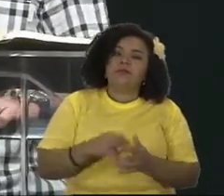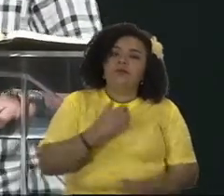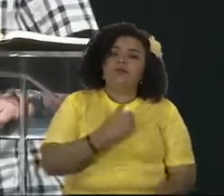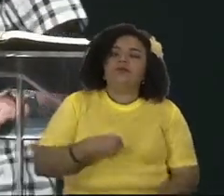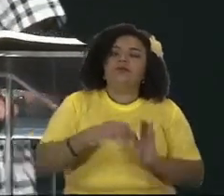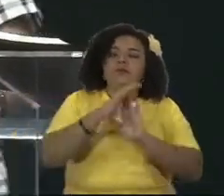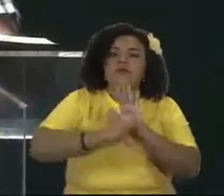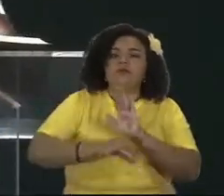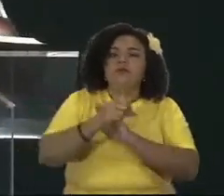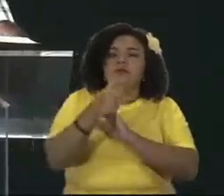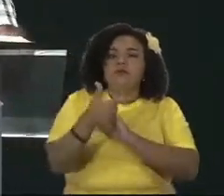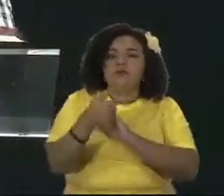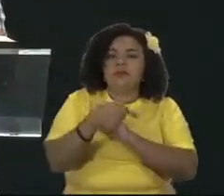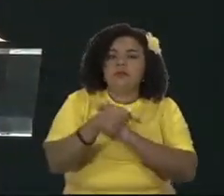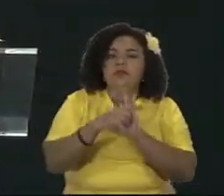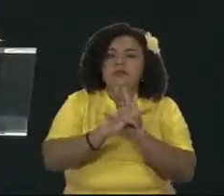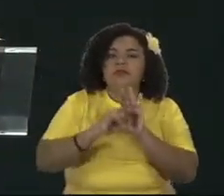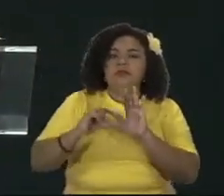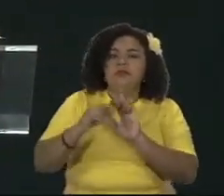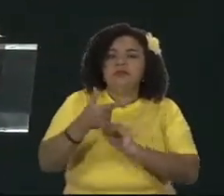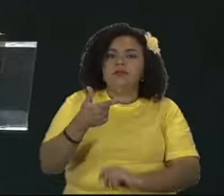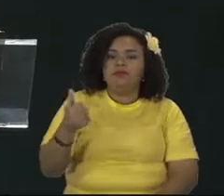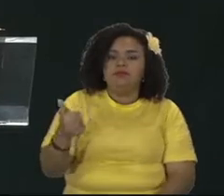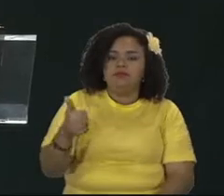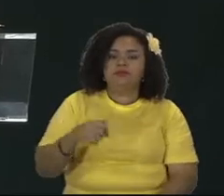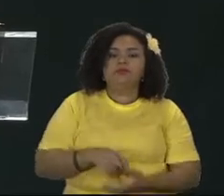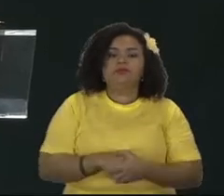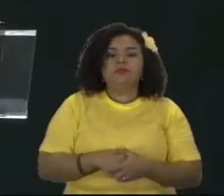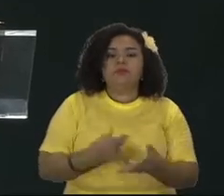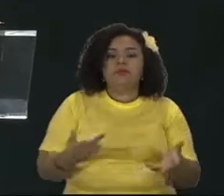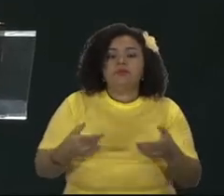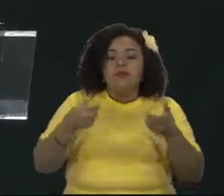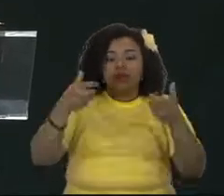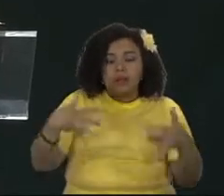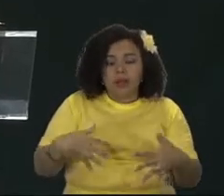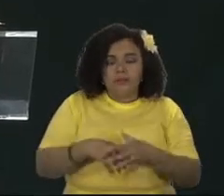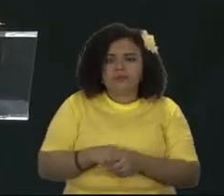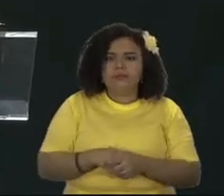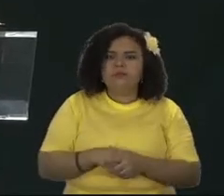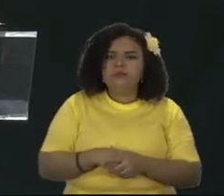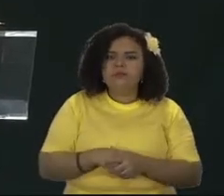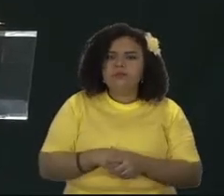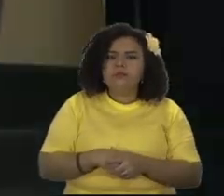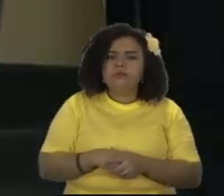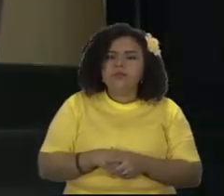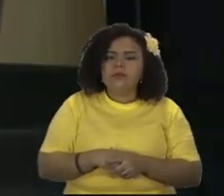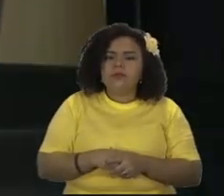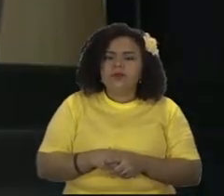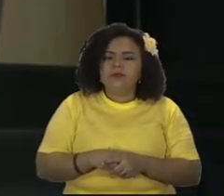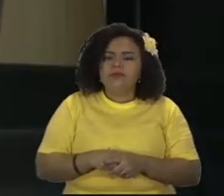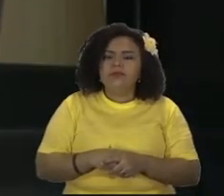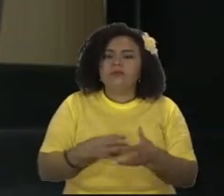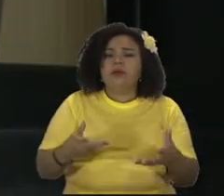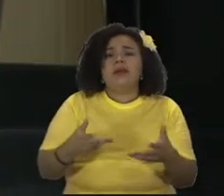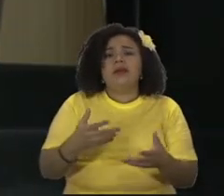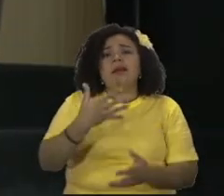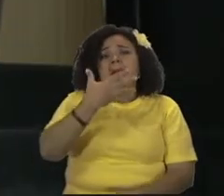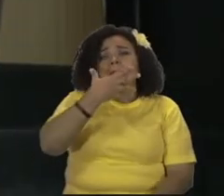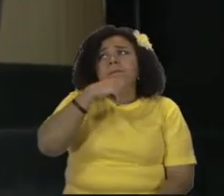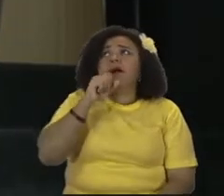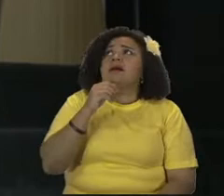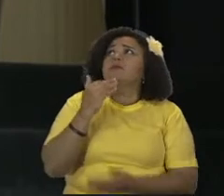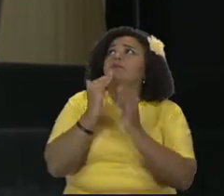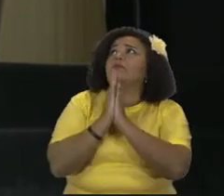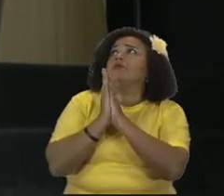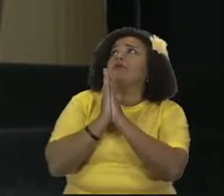John 17:21. God, I ask you that you may just make one, that they